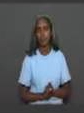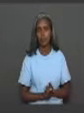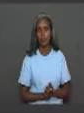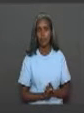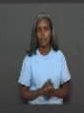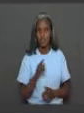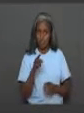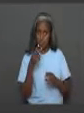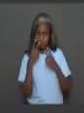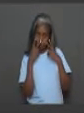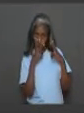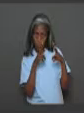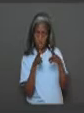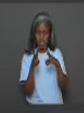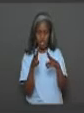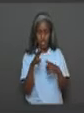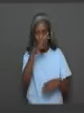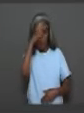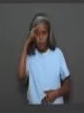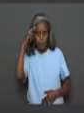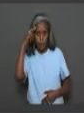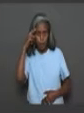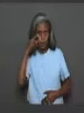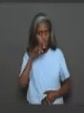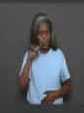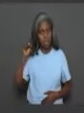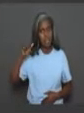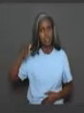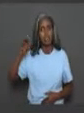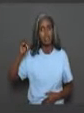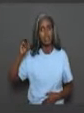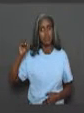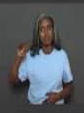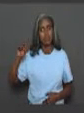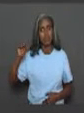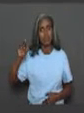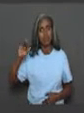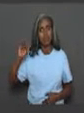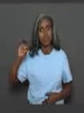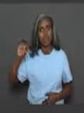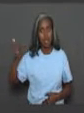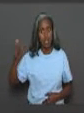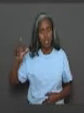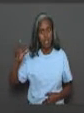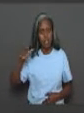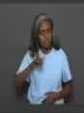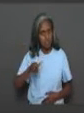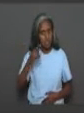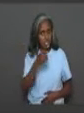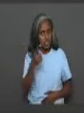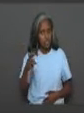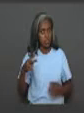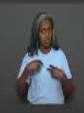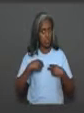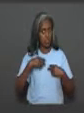As you can see, because they are symmetrical, they each have the same